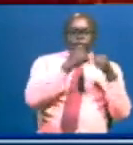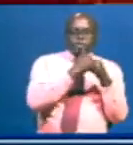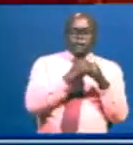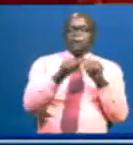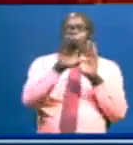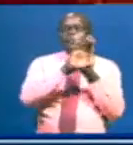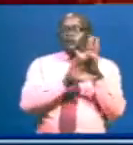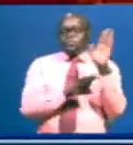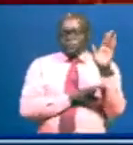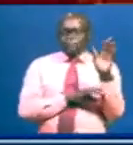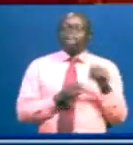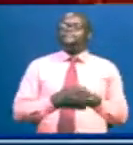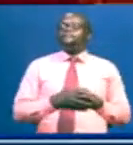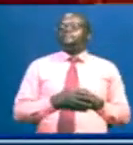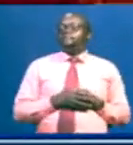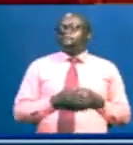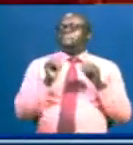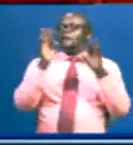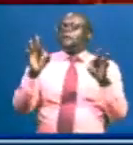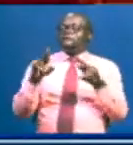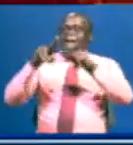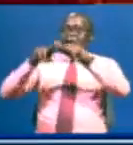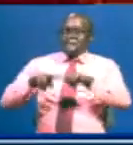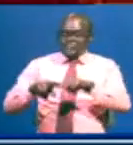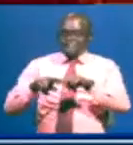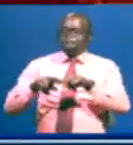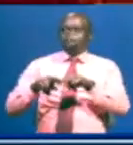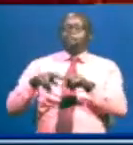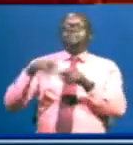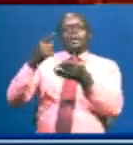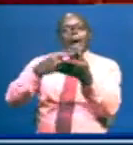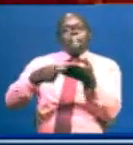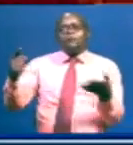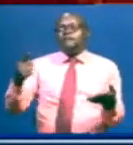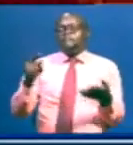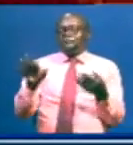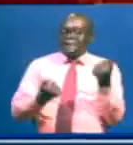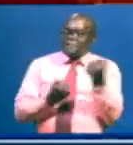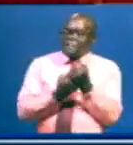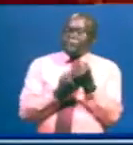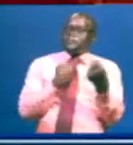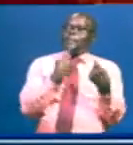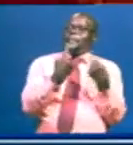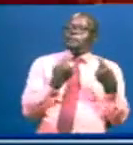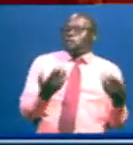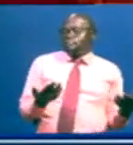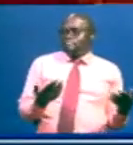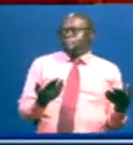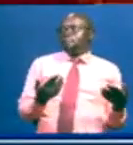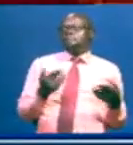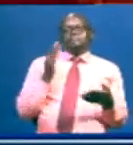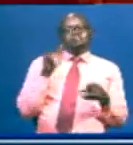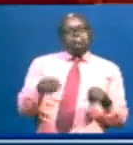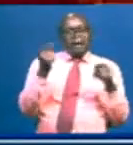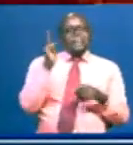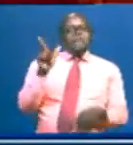Madam Speaker, if I sit here and approve and I say I support this motion, I'll be committing an offense.